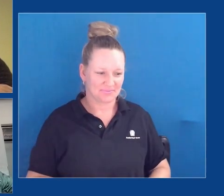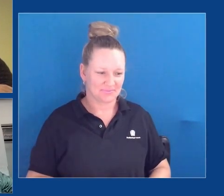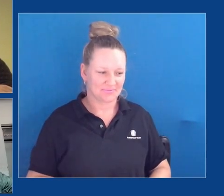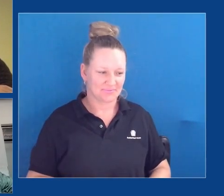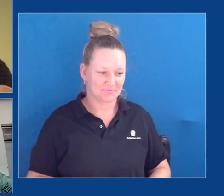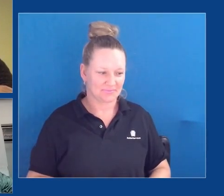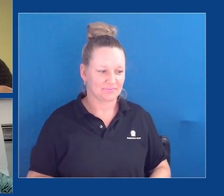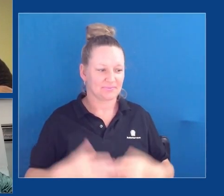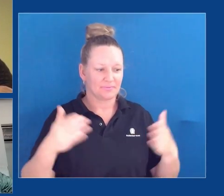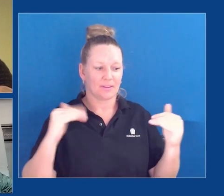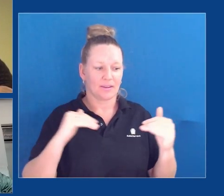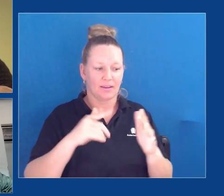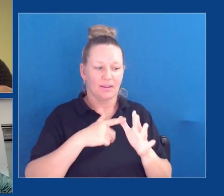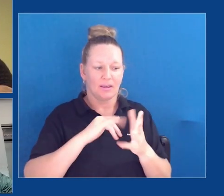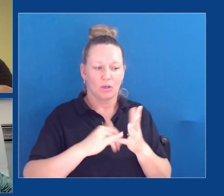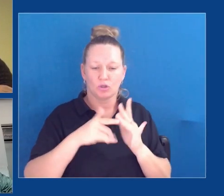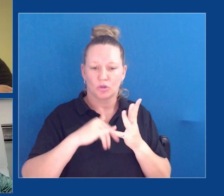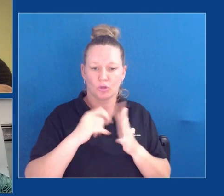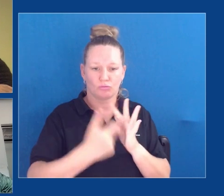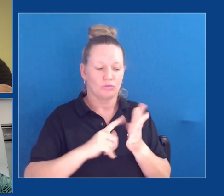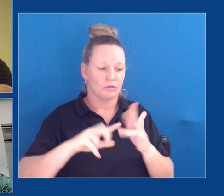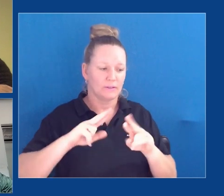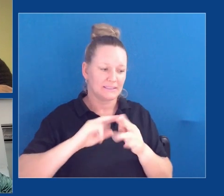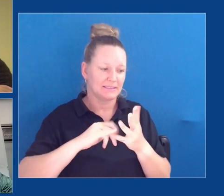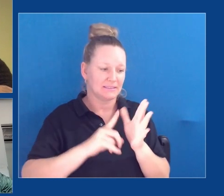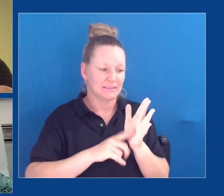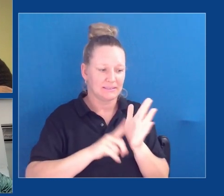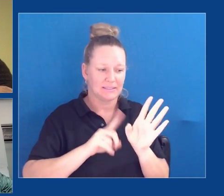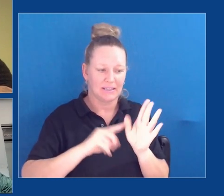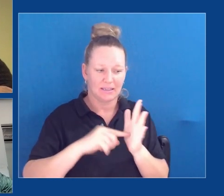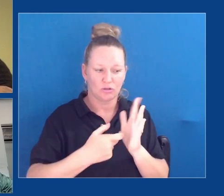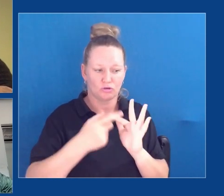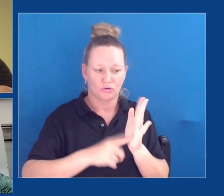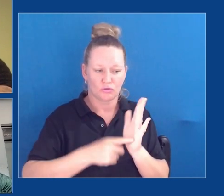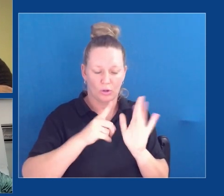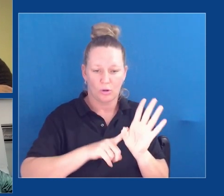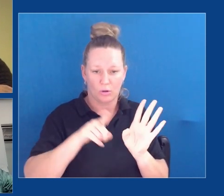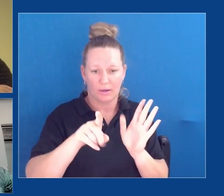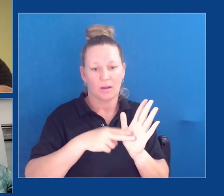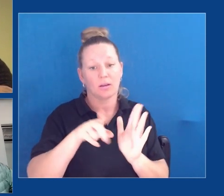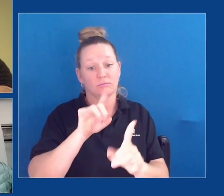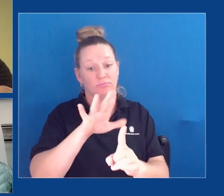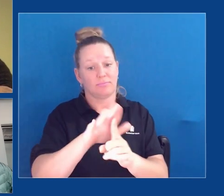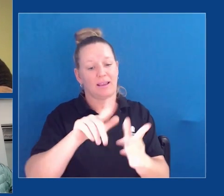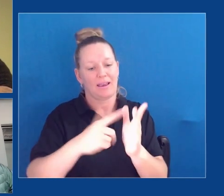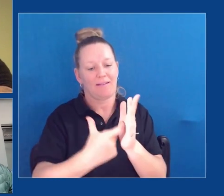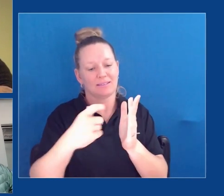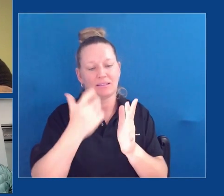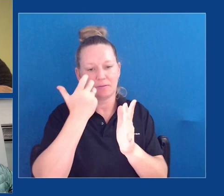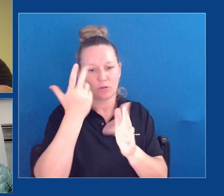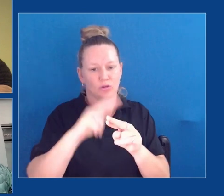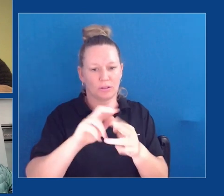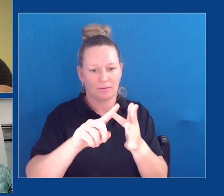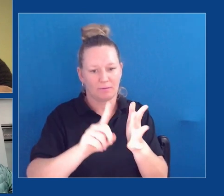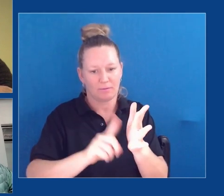Associate Professor Sally Treloyn of the University of Melbourne, Australia, is an ARC Future Fellow and Associate Professor